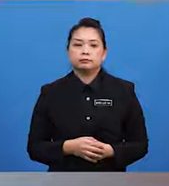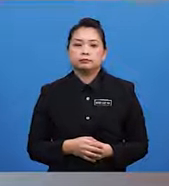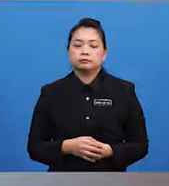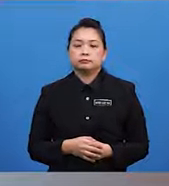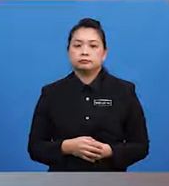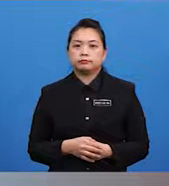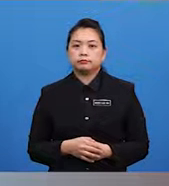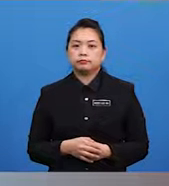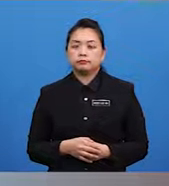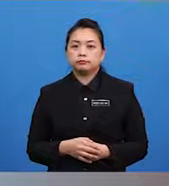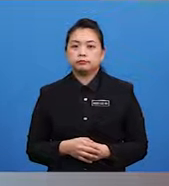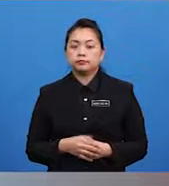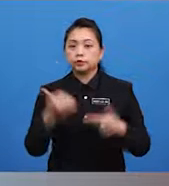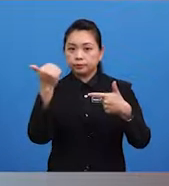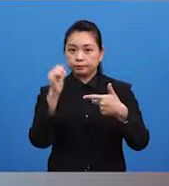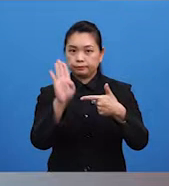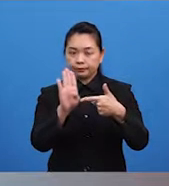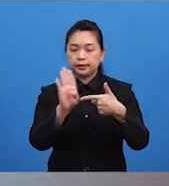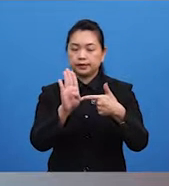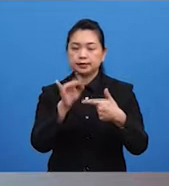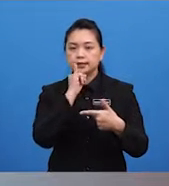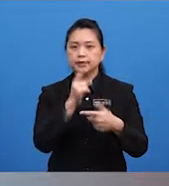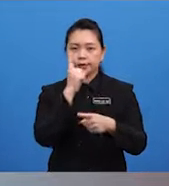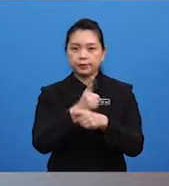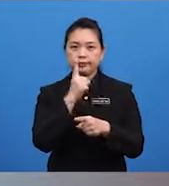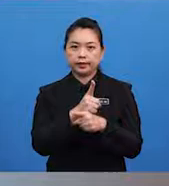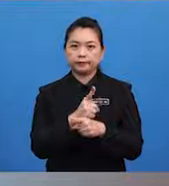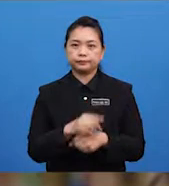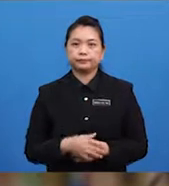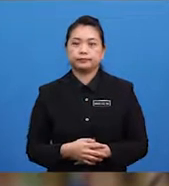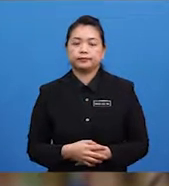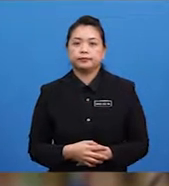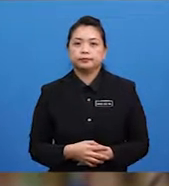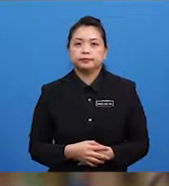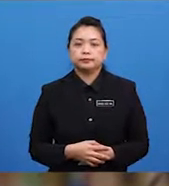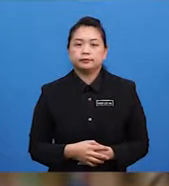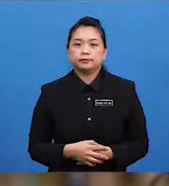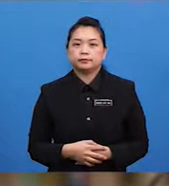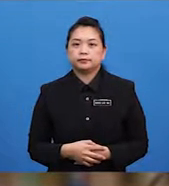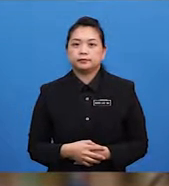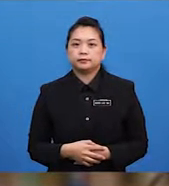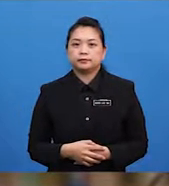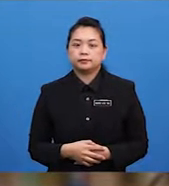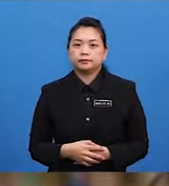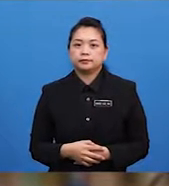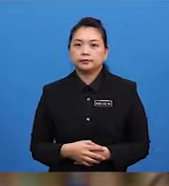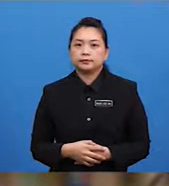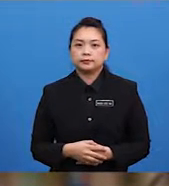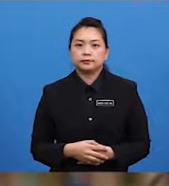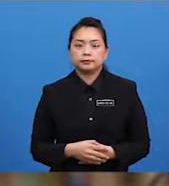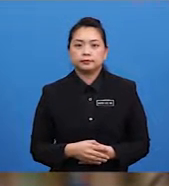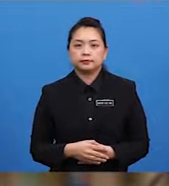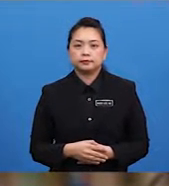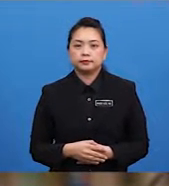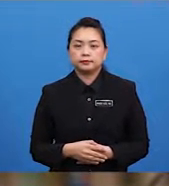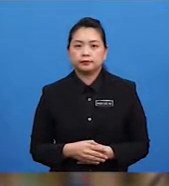So, option B is the correct answer. Finally, let's have a look at the